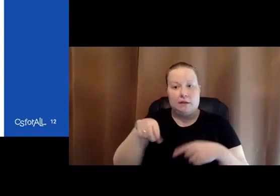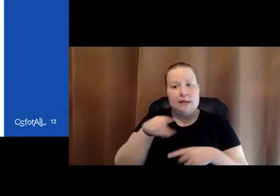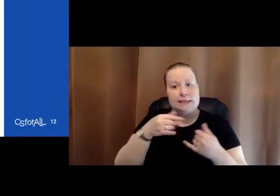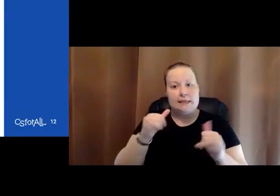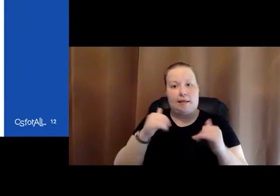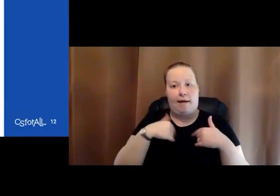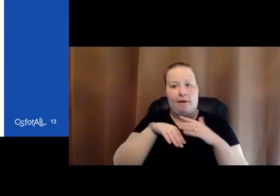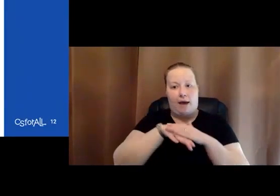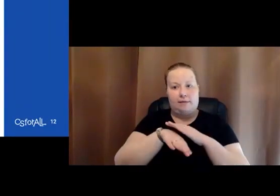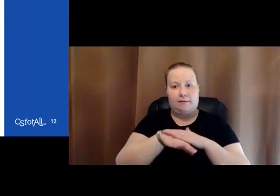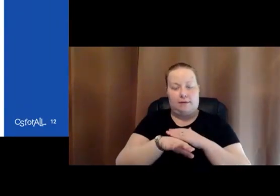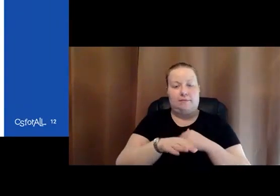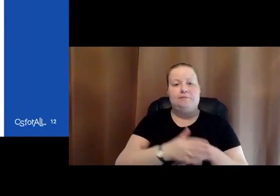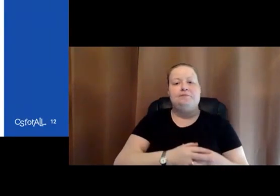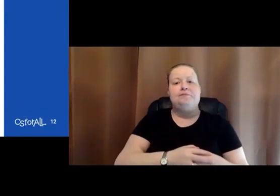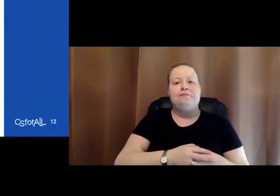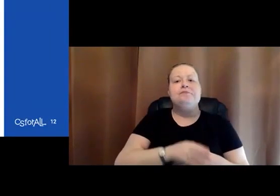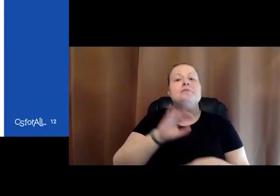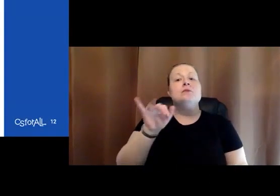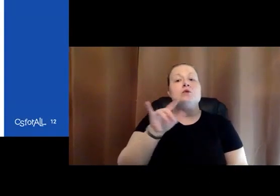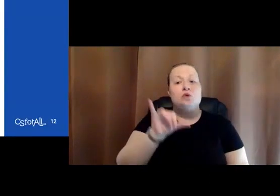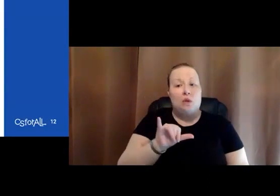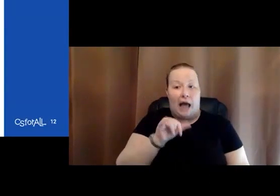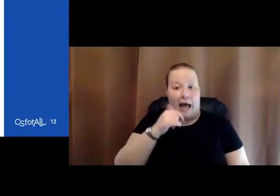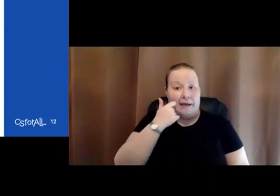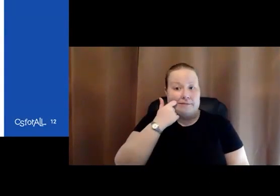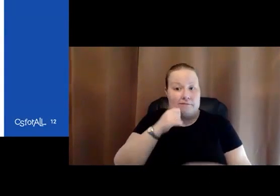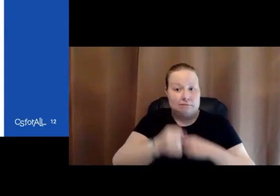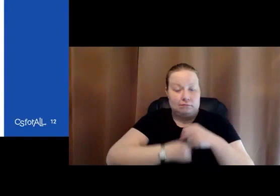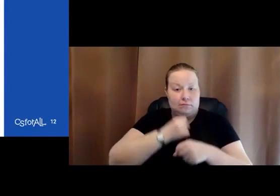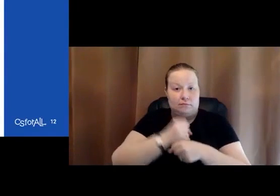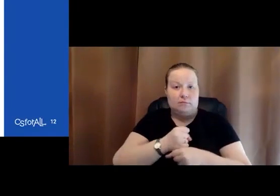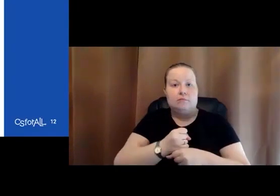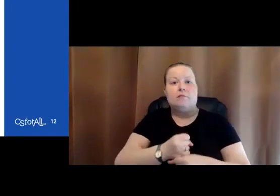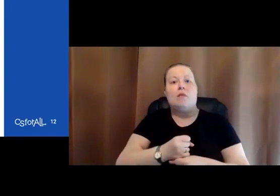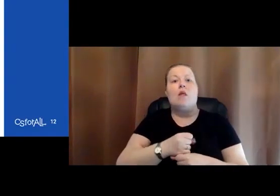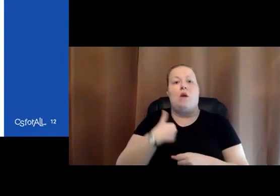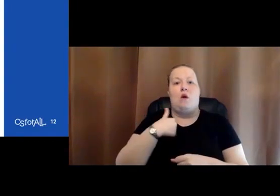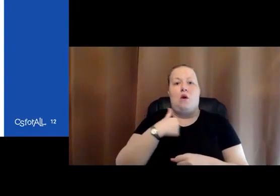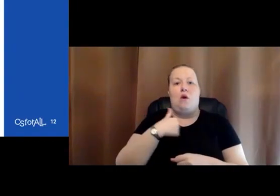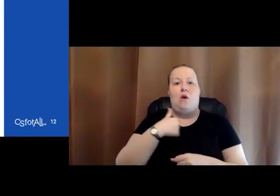of this year, we did a webinar featuring accessibility commitments